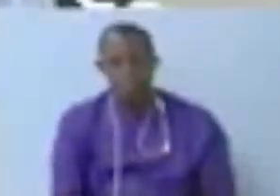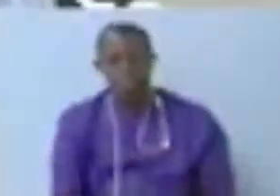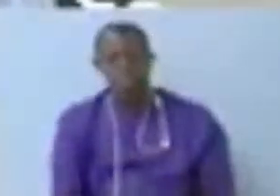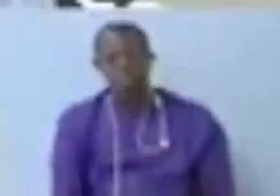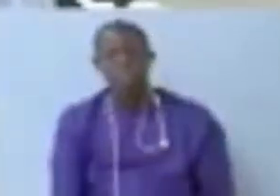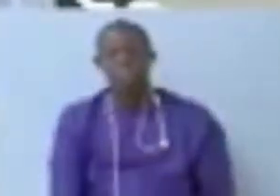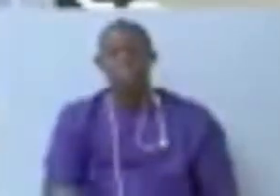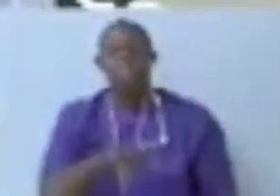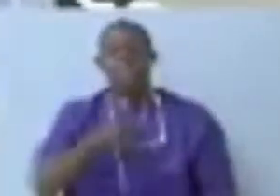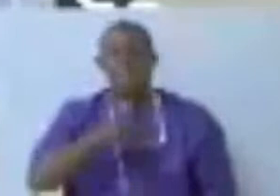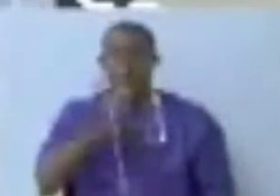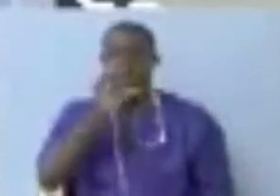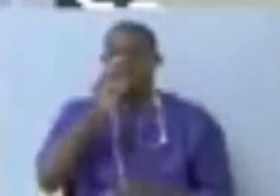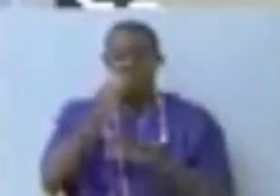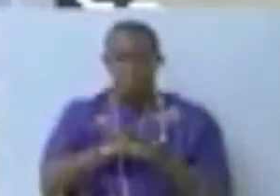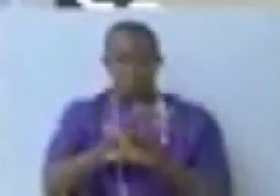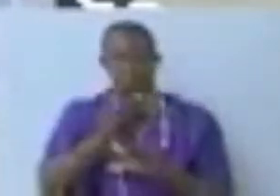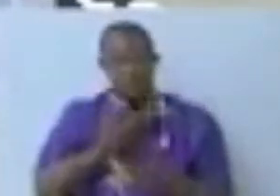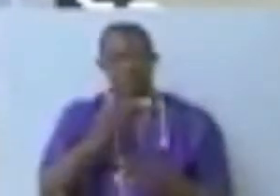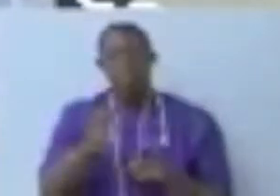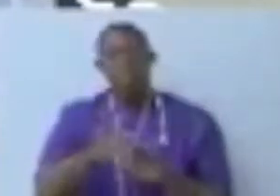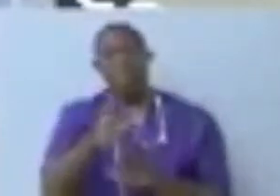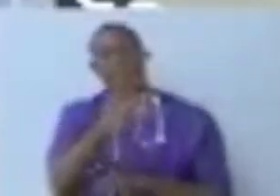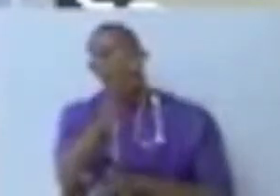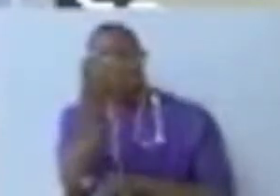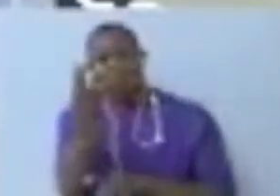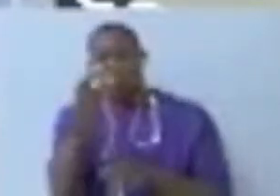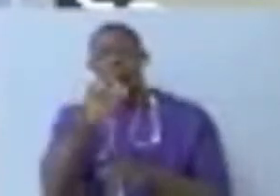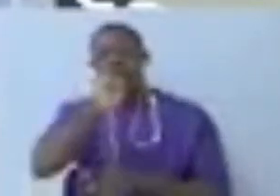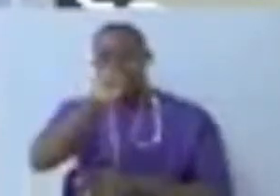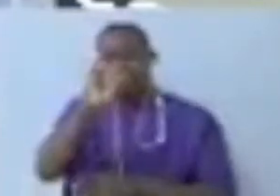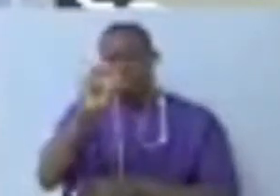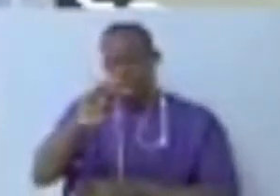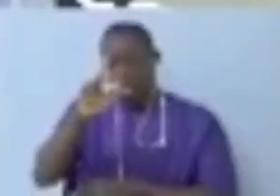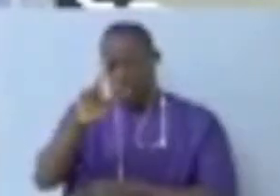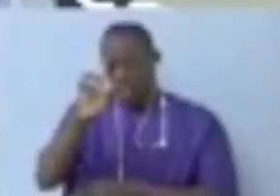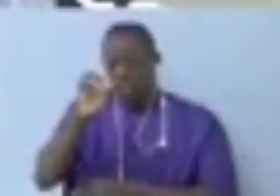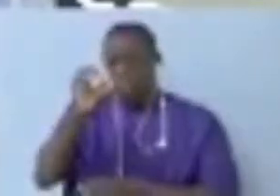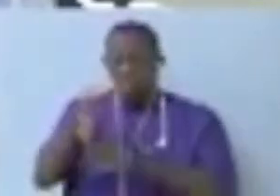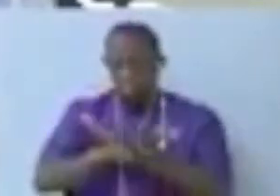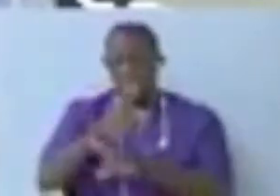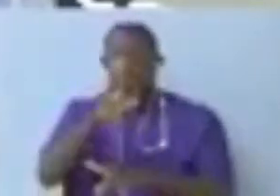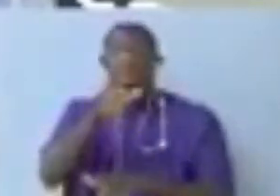I said we had a few Sonkos as Interior Ministers.